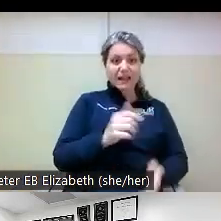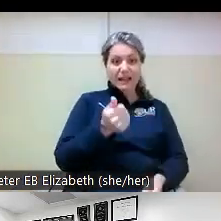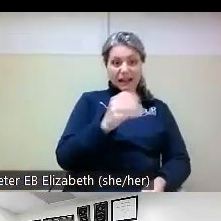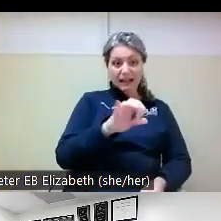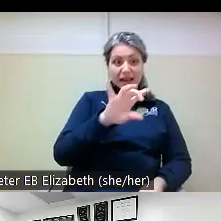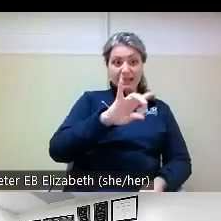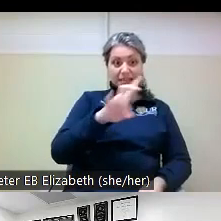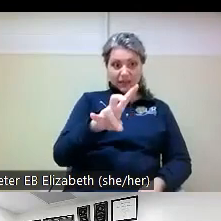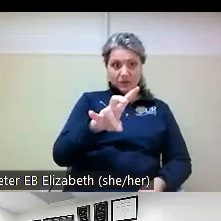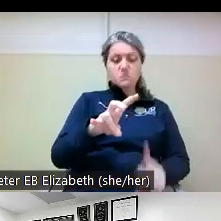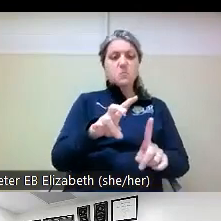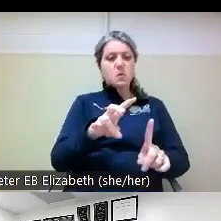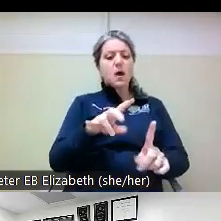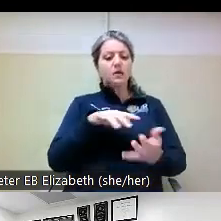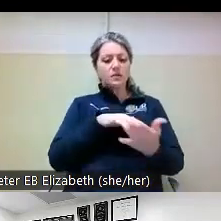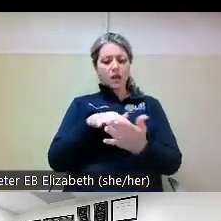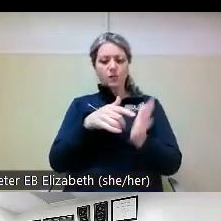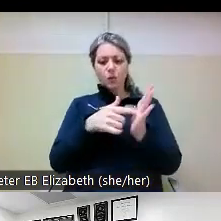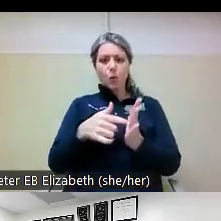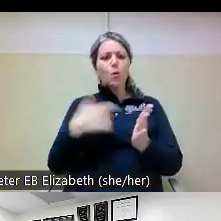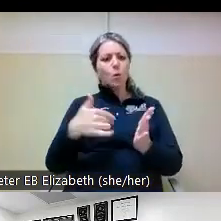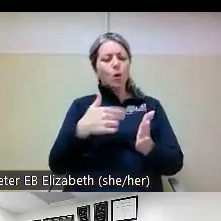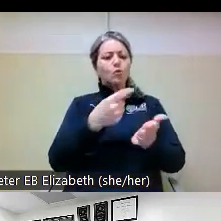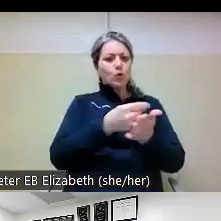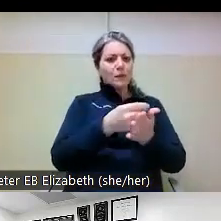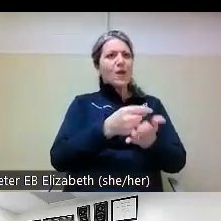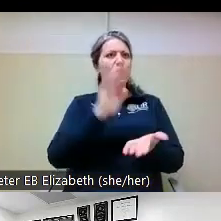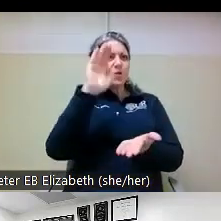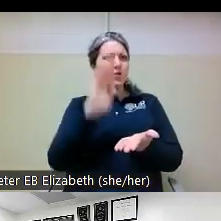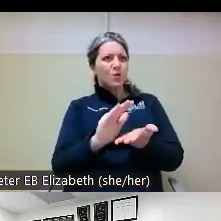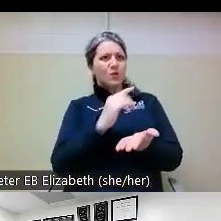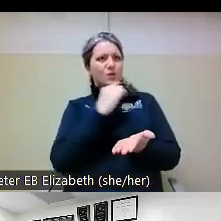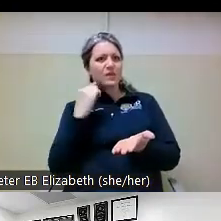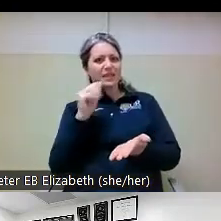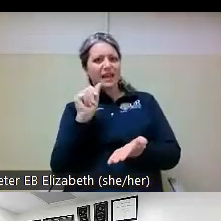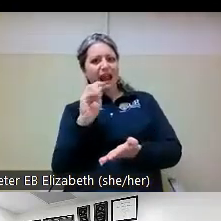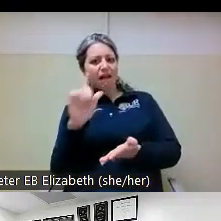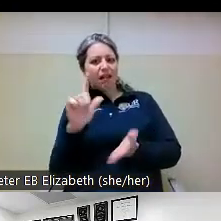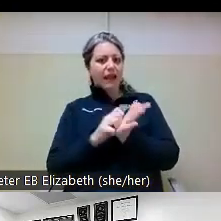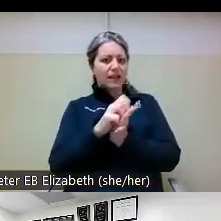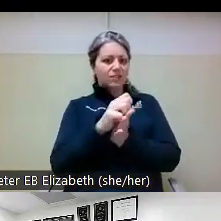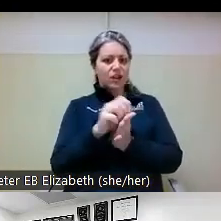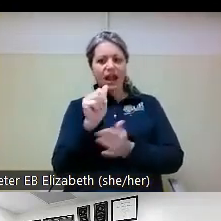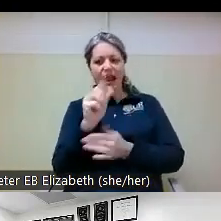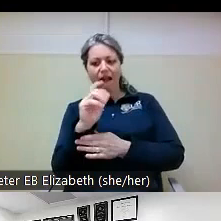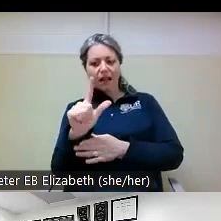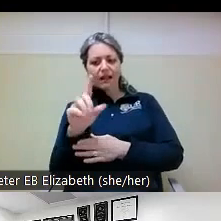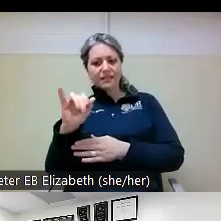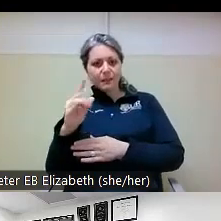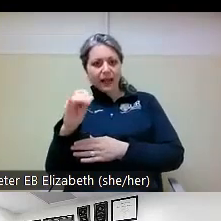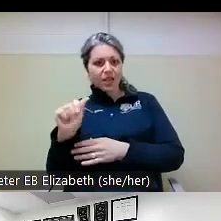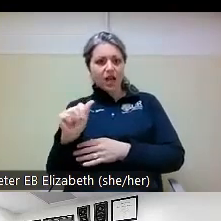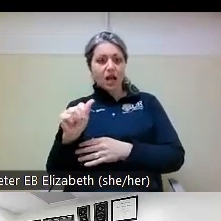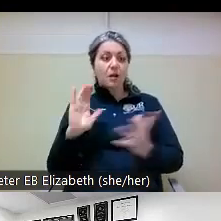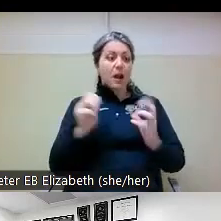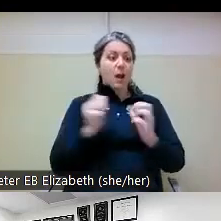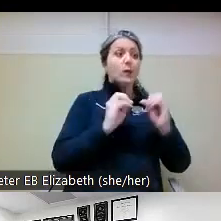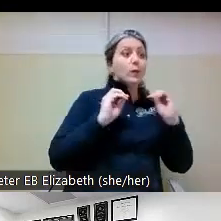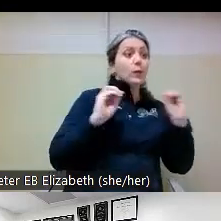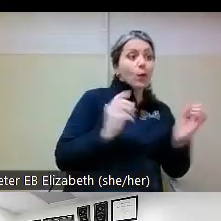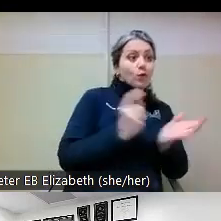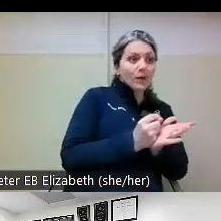that HIV treatment reduces the risk of anal dysplasia and anal cancer compared to no HIV treatment.